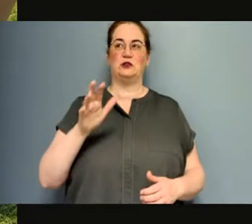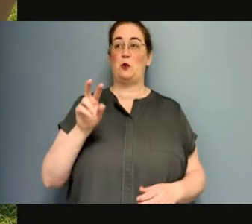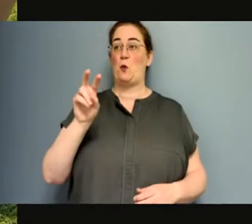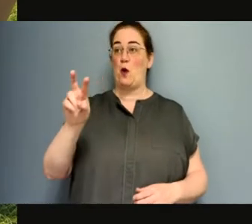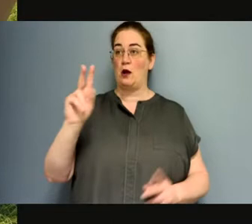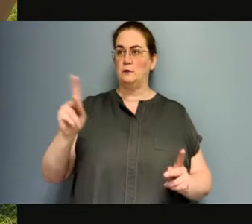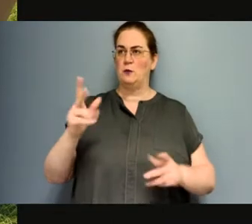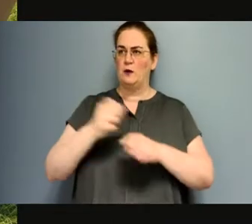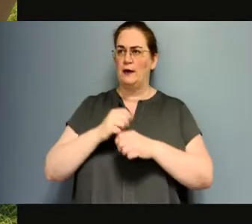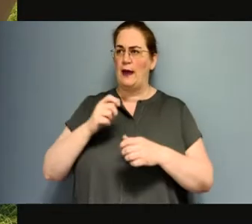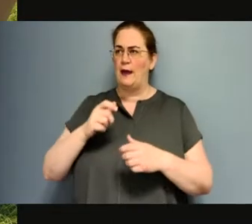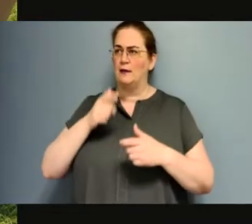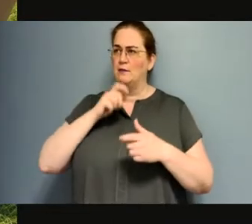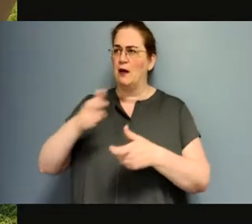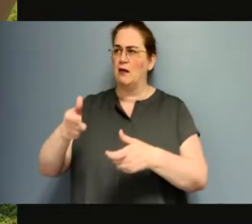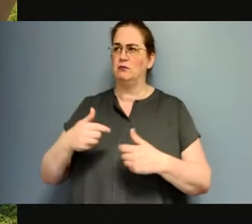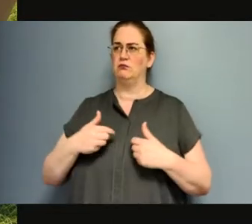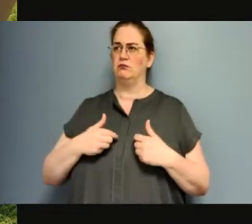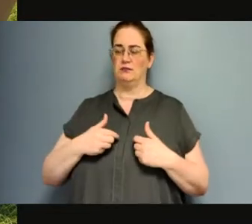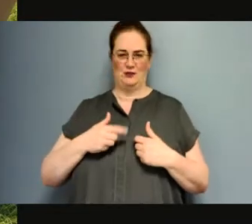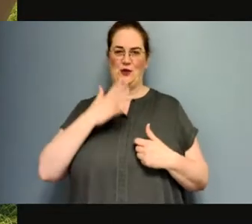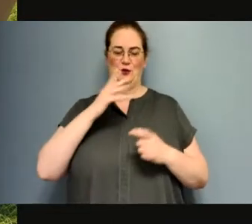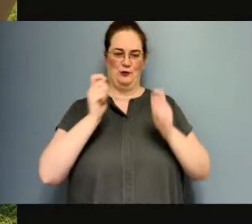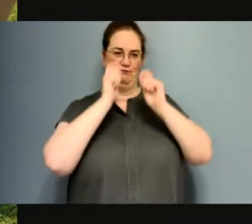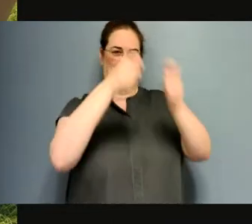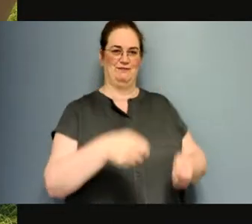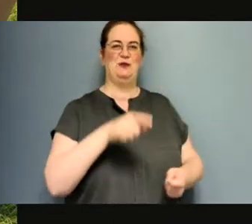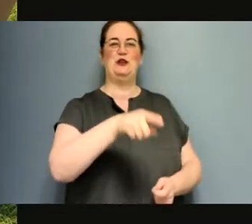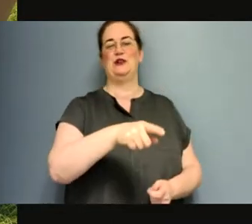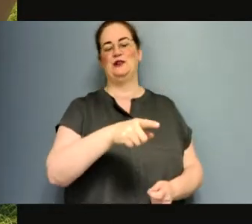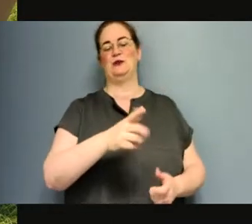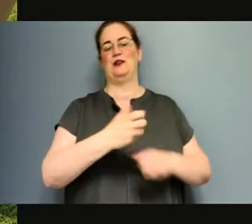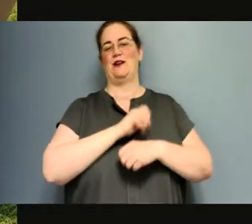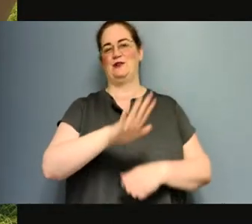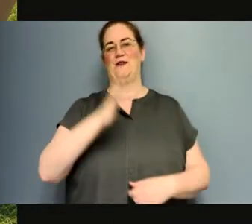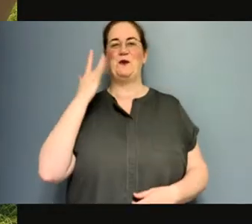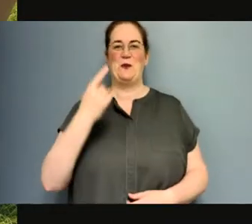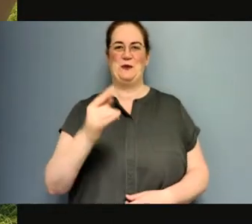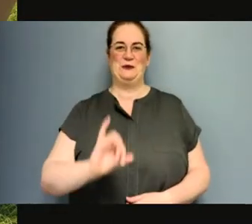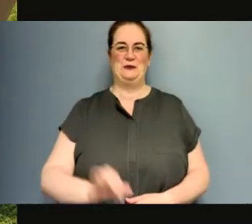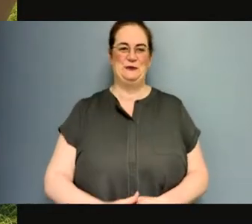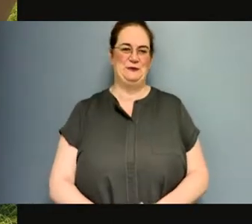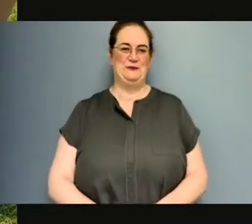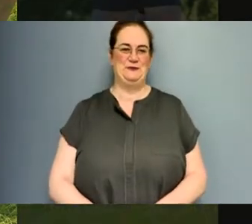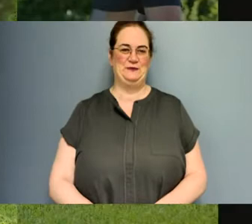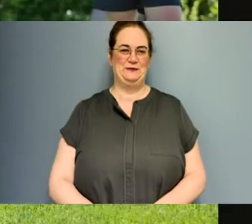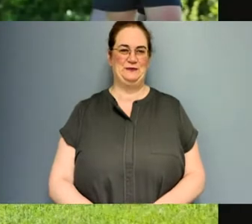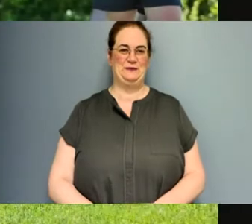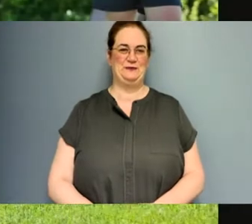getting medals, and we thought it would be a good thing to do for her, so she's got herself a gold medal. Next.